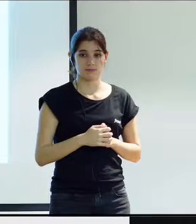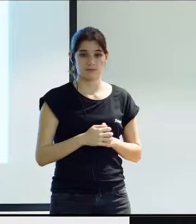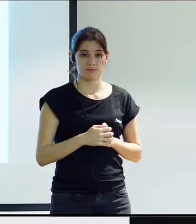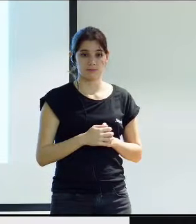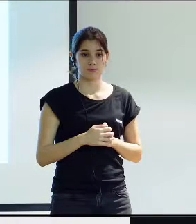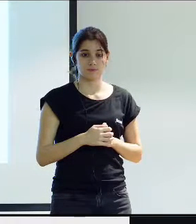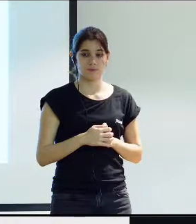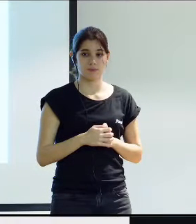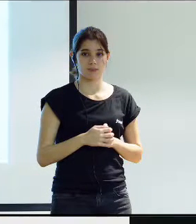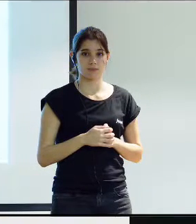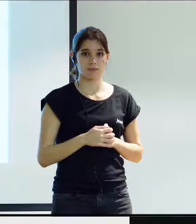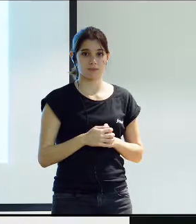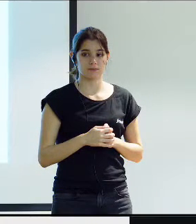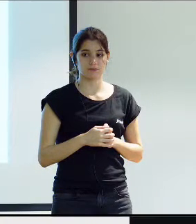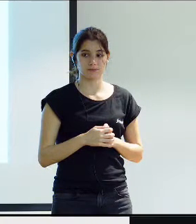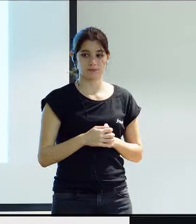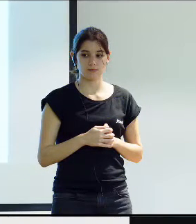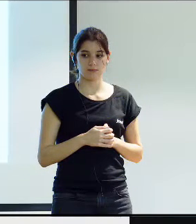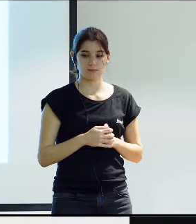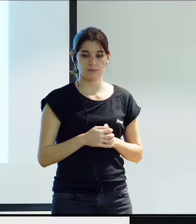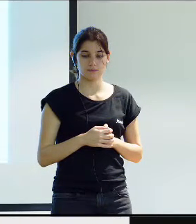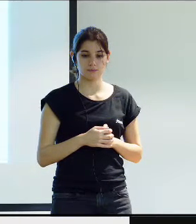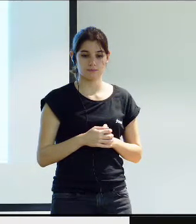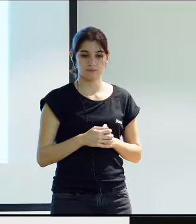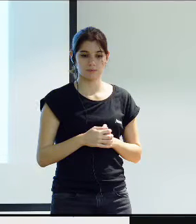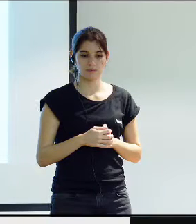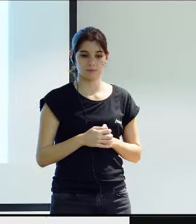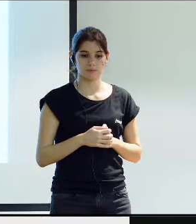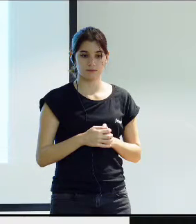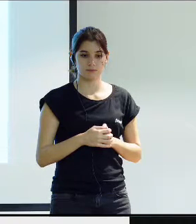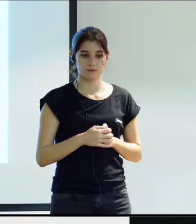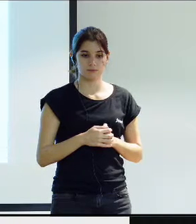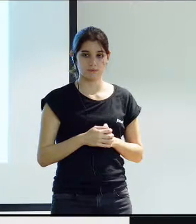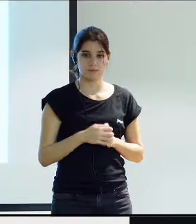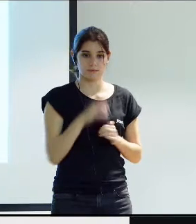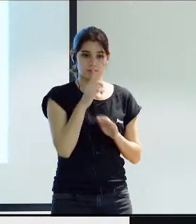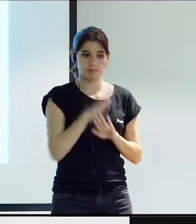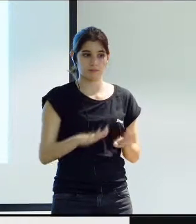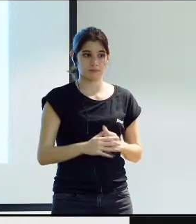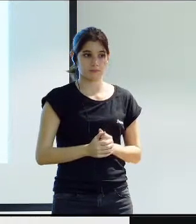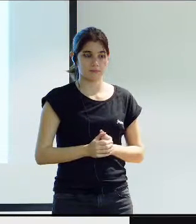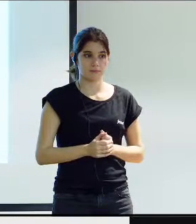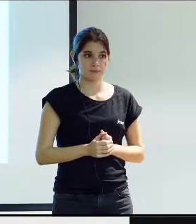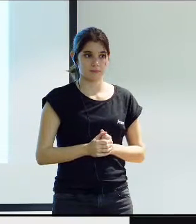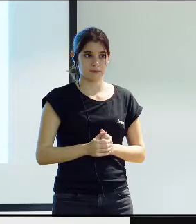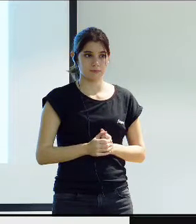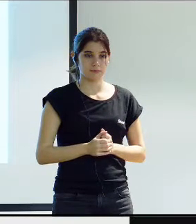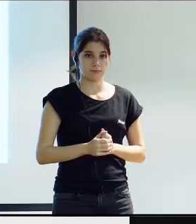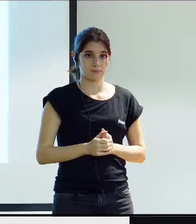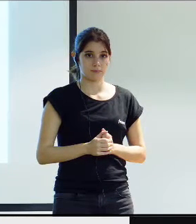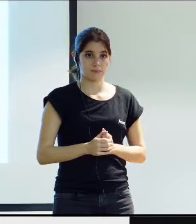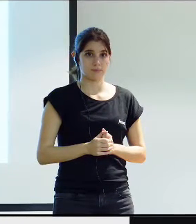is always a discussion on what is organizations of persons with